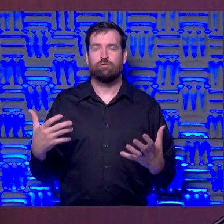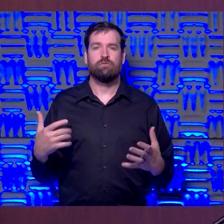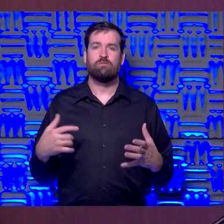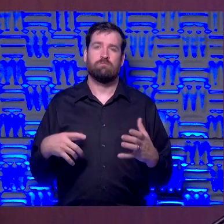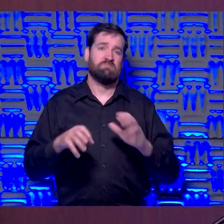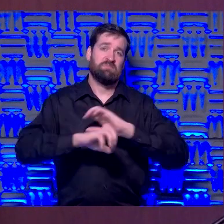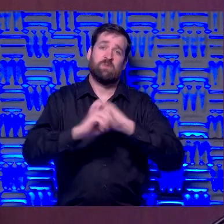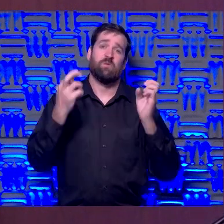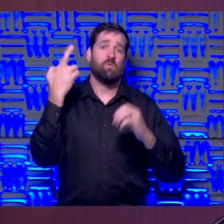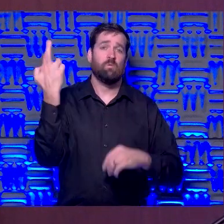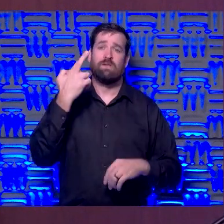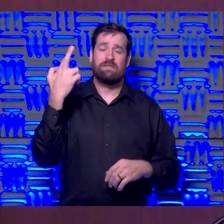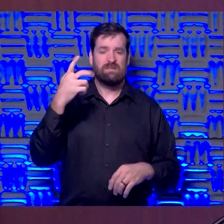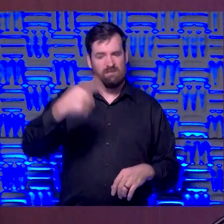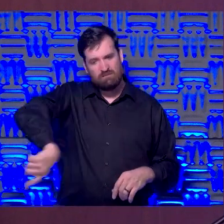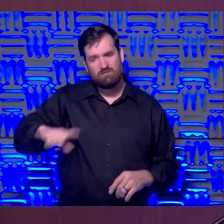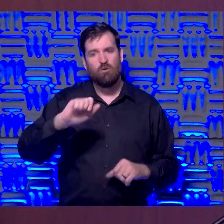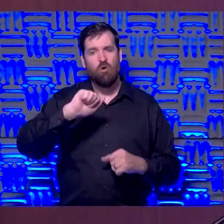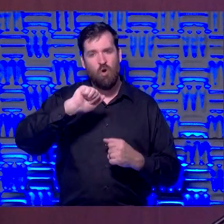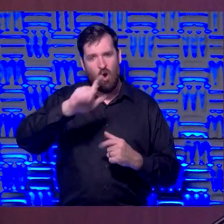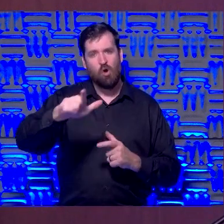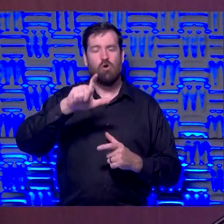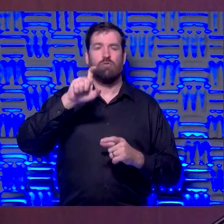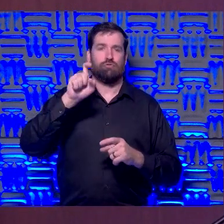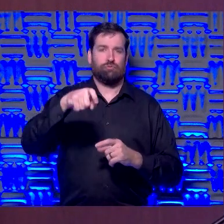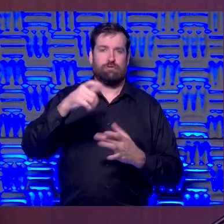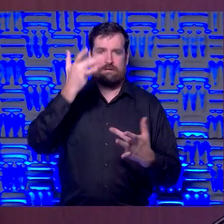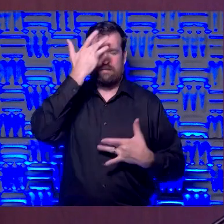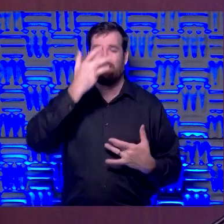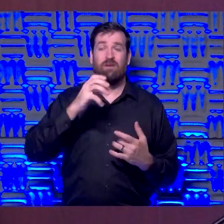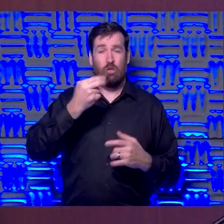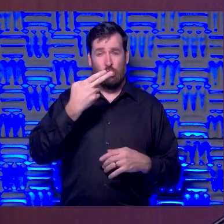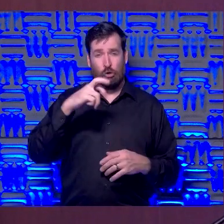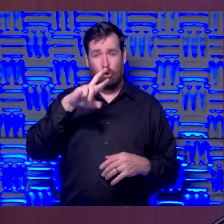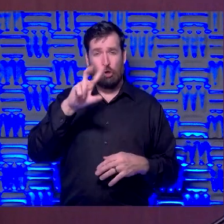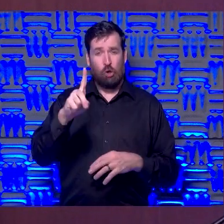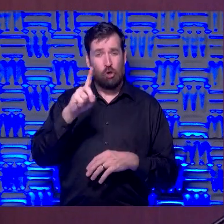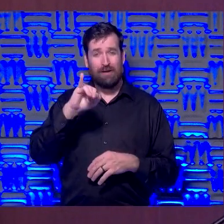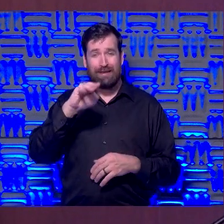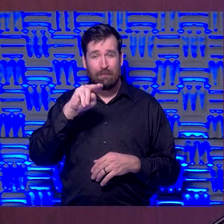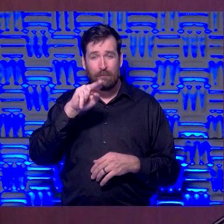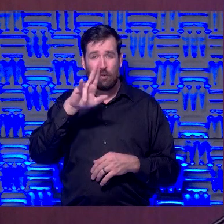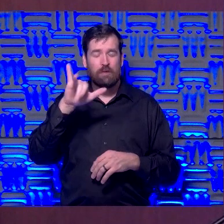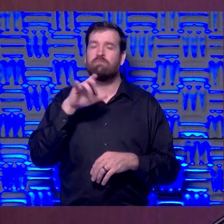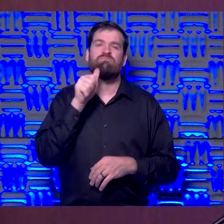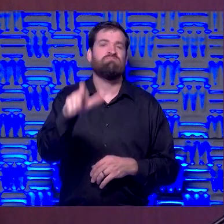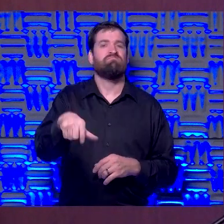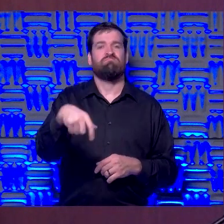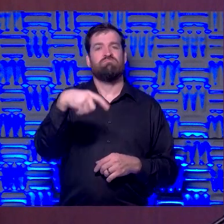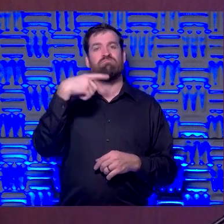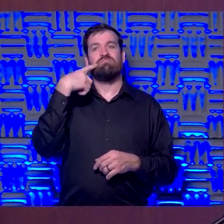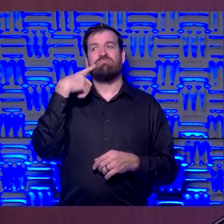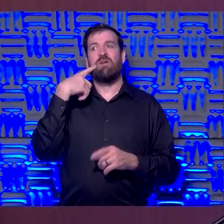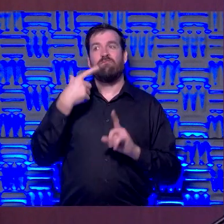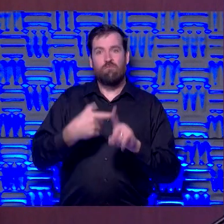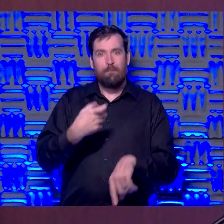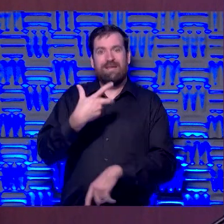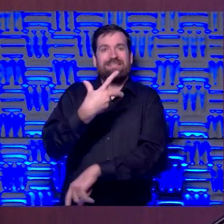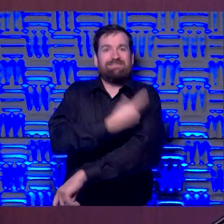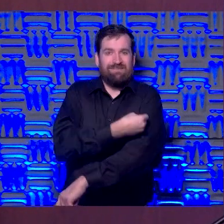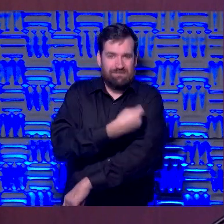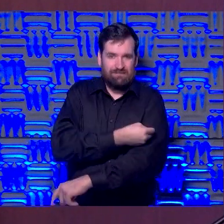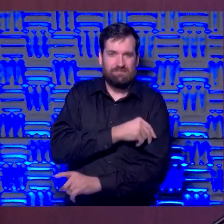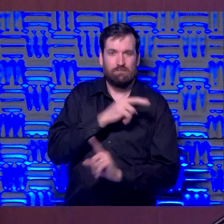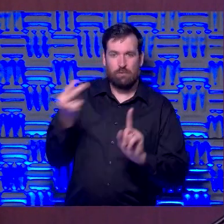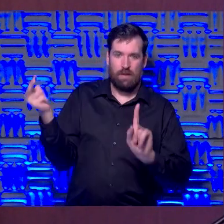there's really no reason everybody should get sick. We should never reach herd immunity from an illness perspective. We should reach herd immunity from a vaccine perspective. And we think that's the